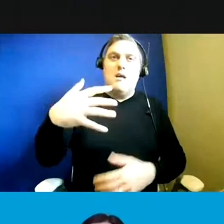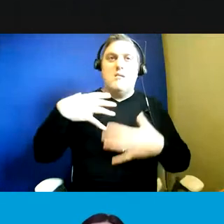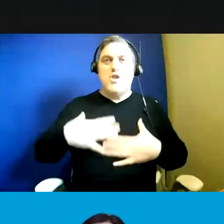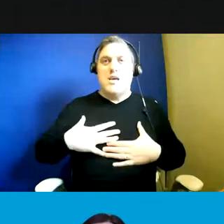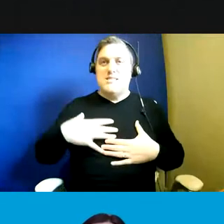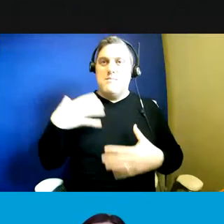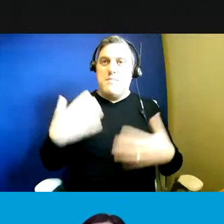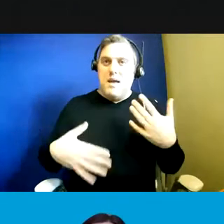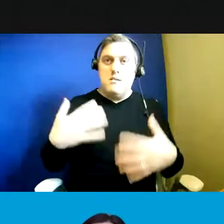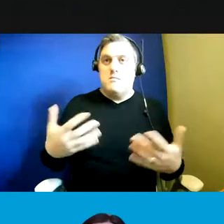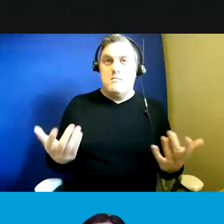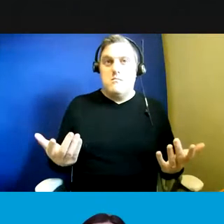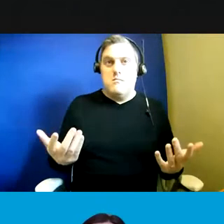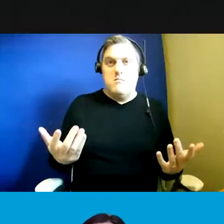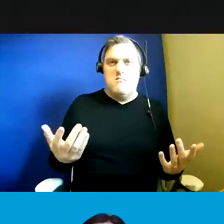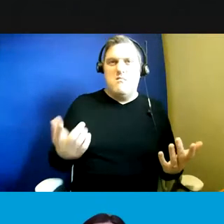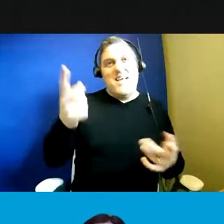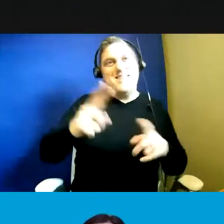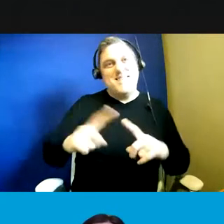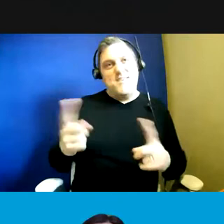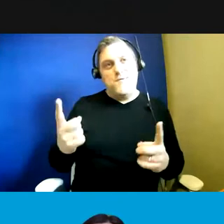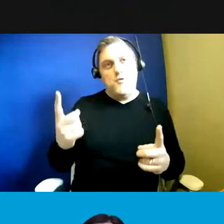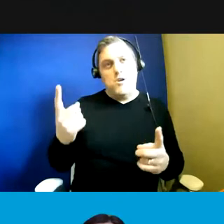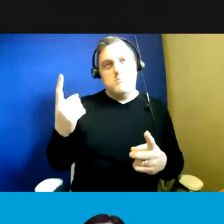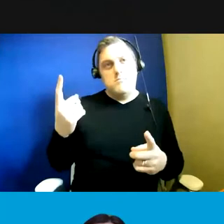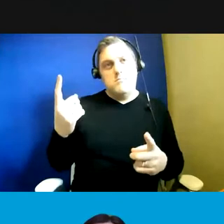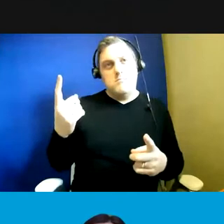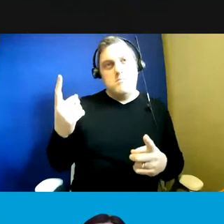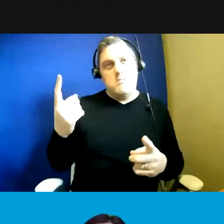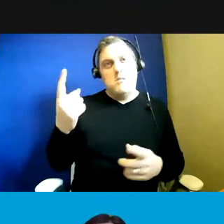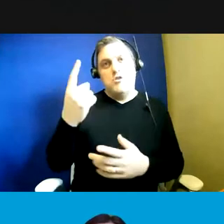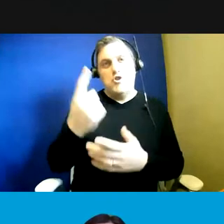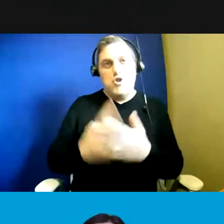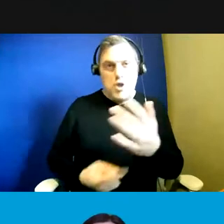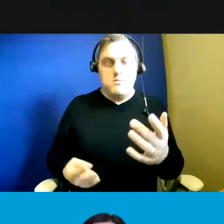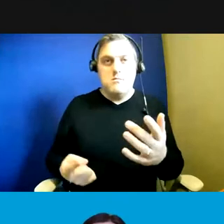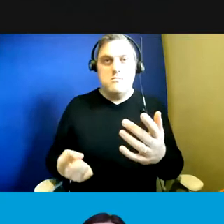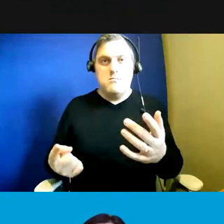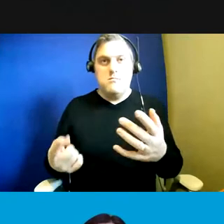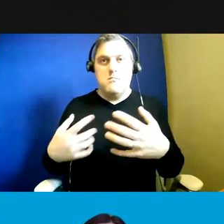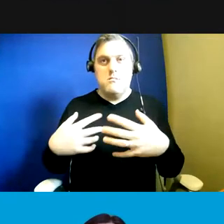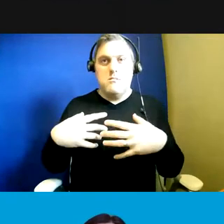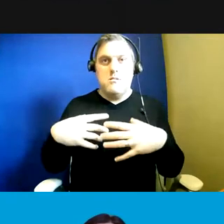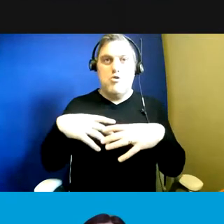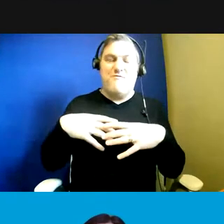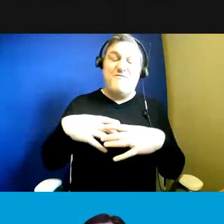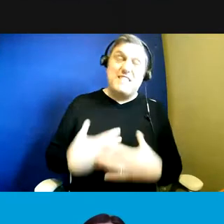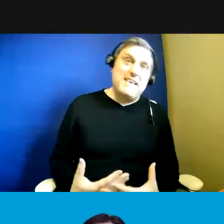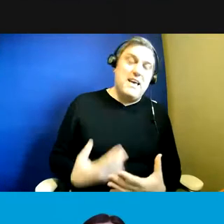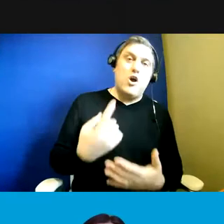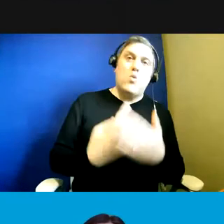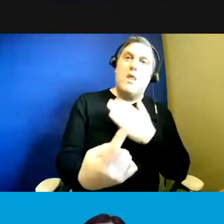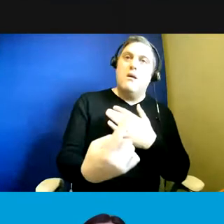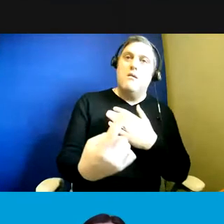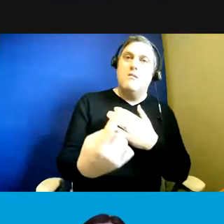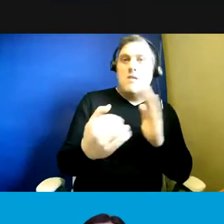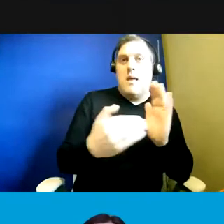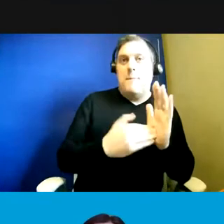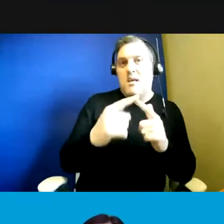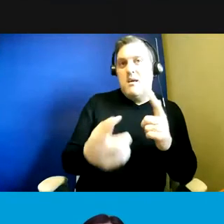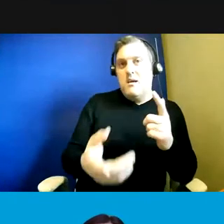sudden you've got somebody with a very different collection of symptoms than the chronic fatigue, the ME.